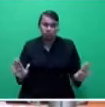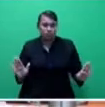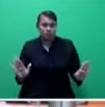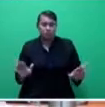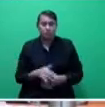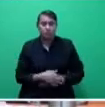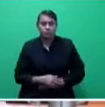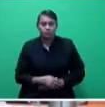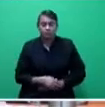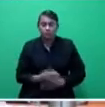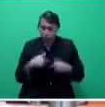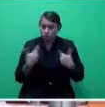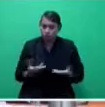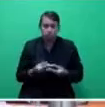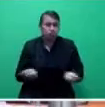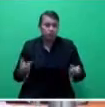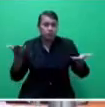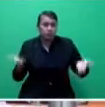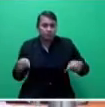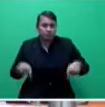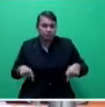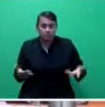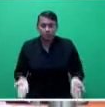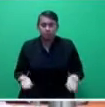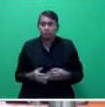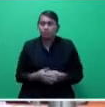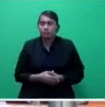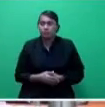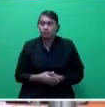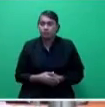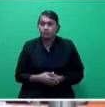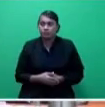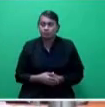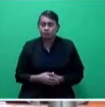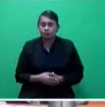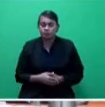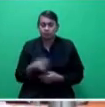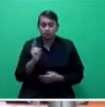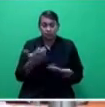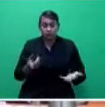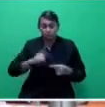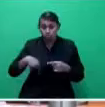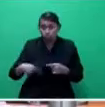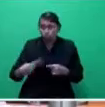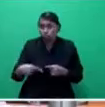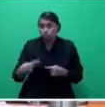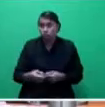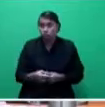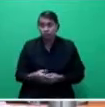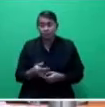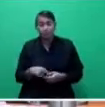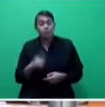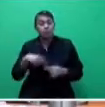we mitigated this. Now, if this particular crisis actually continues, the impact on